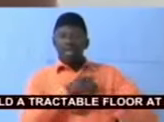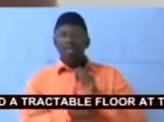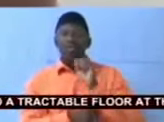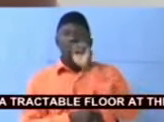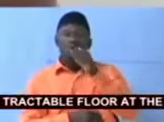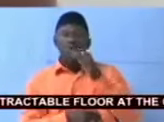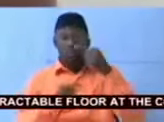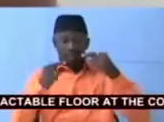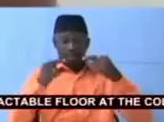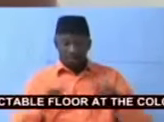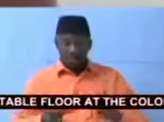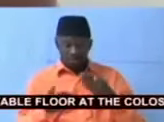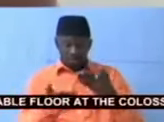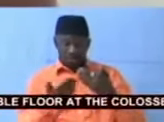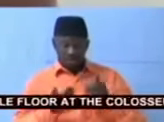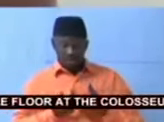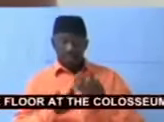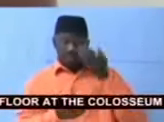Gomez,